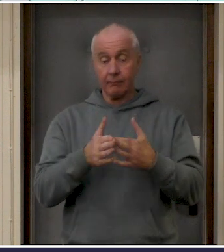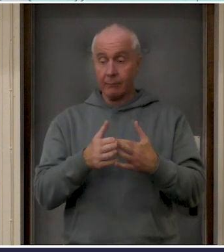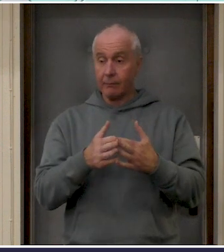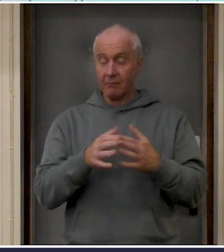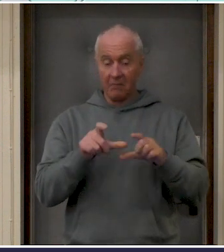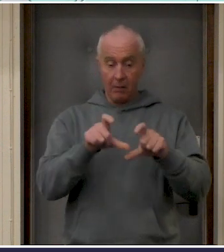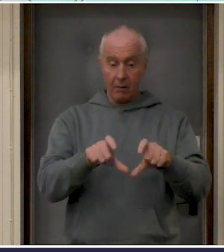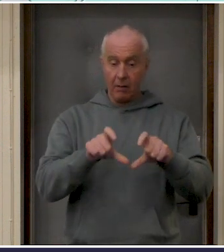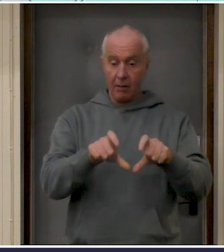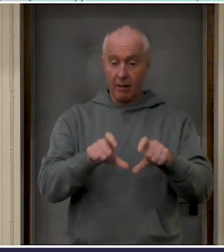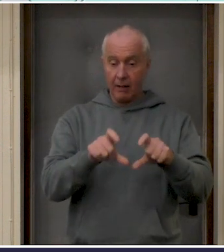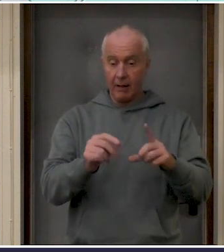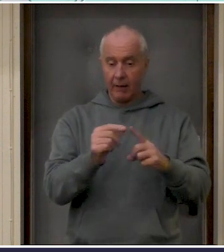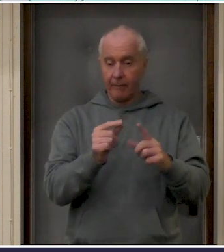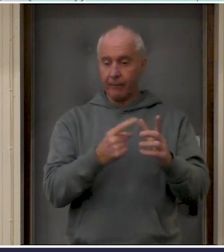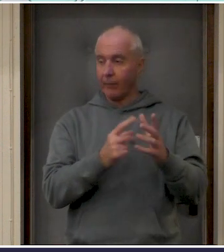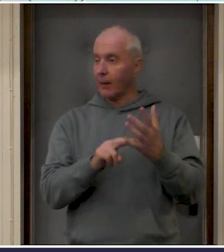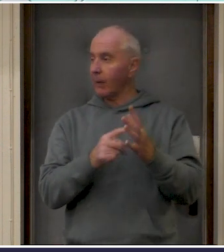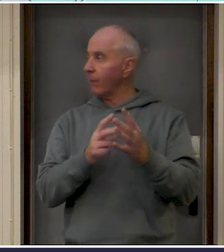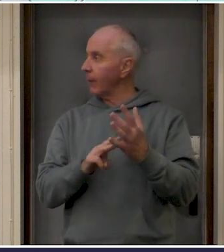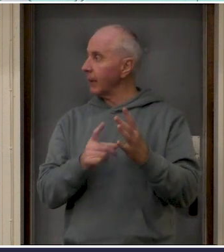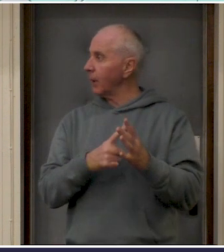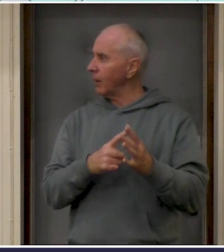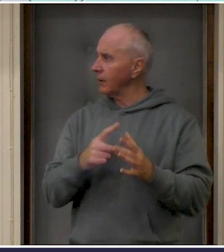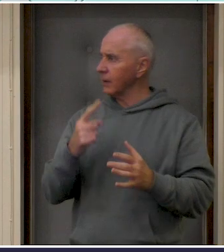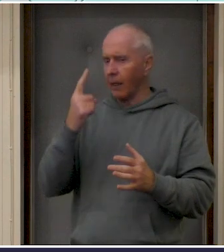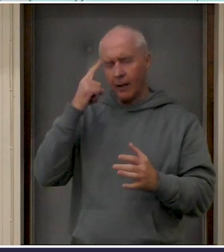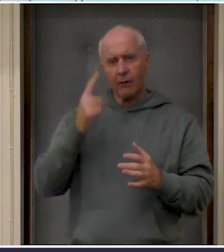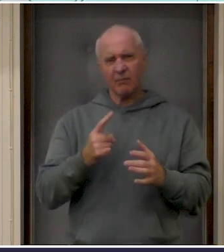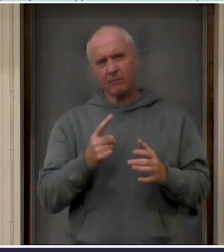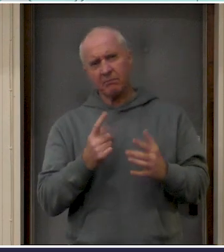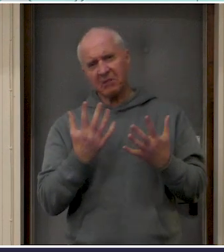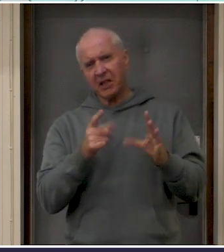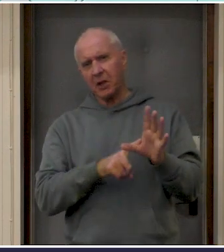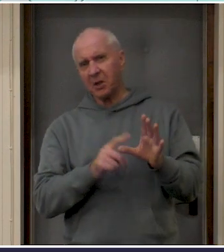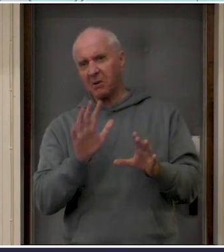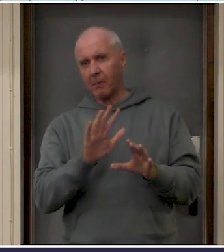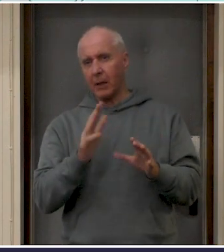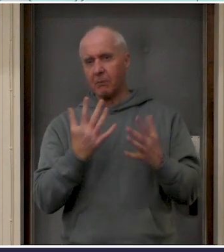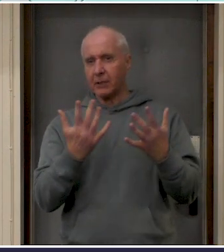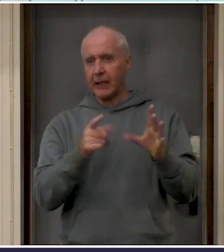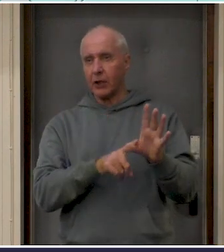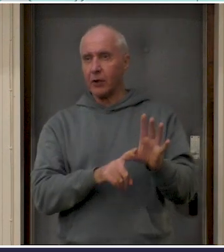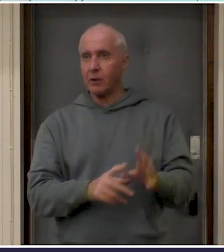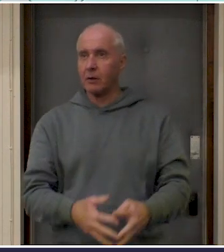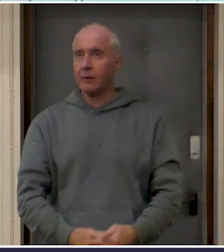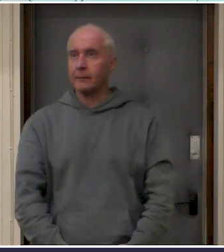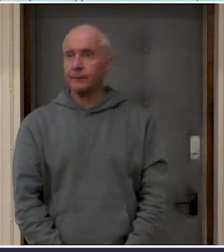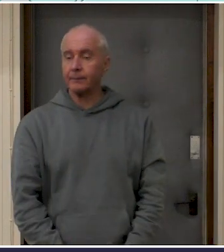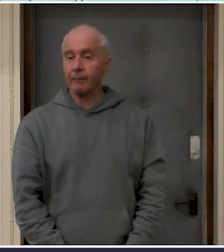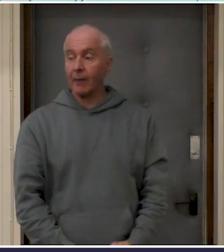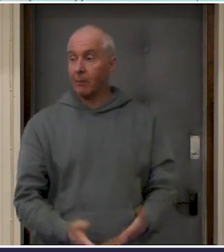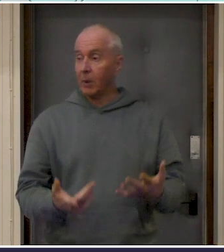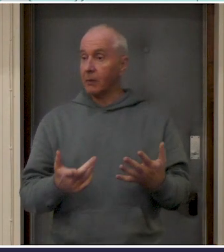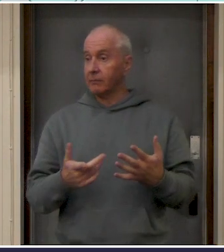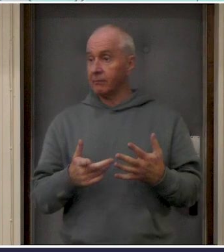stayed there. I think it did slightly less than 10 years, but it went